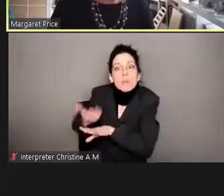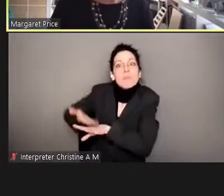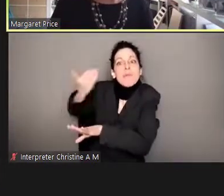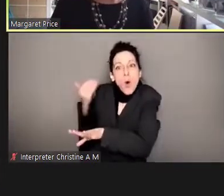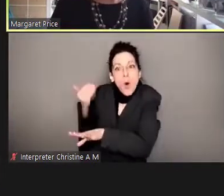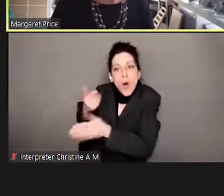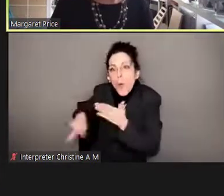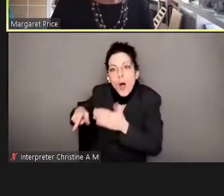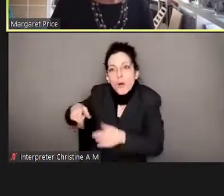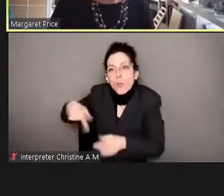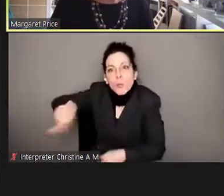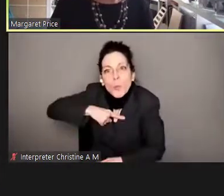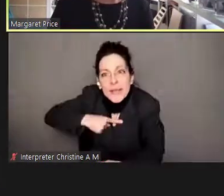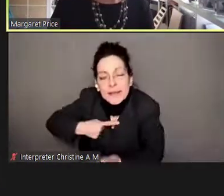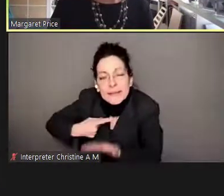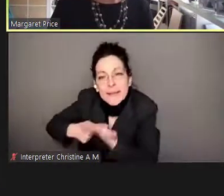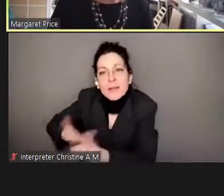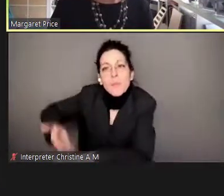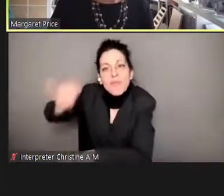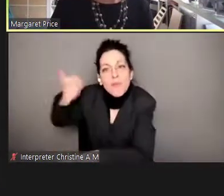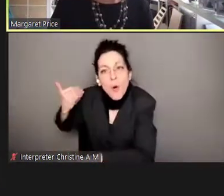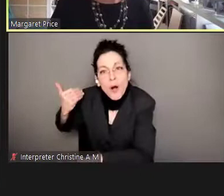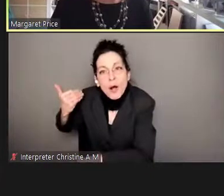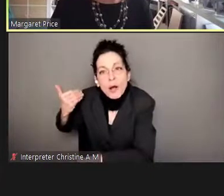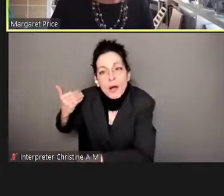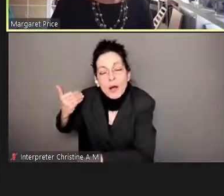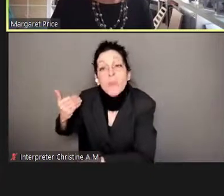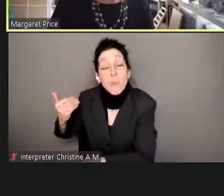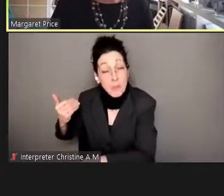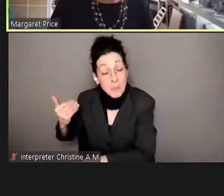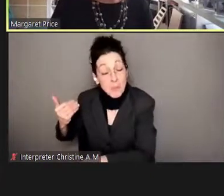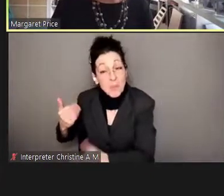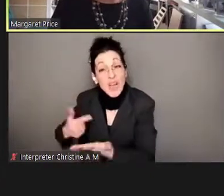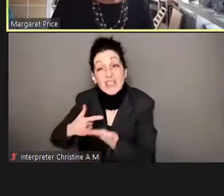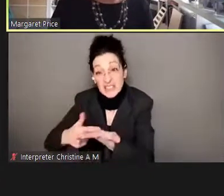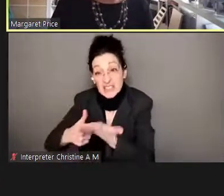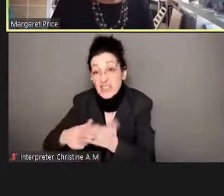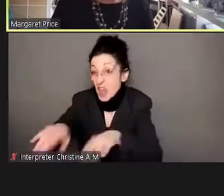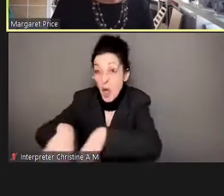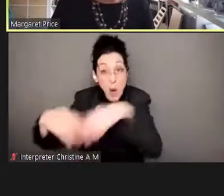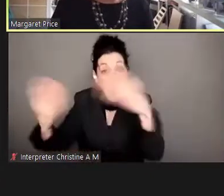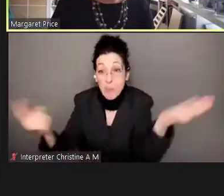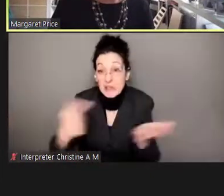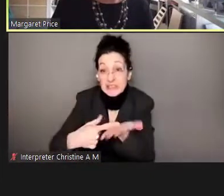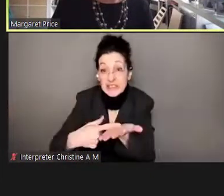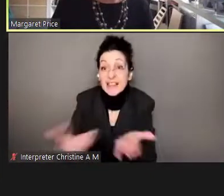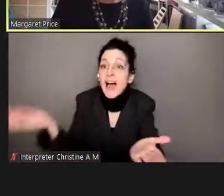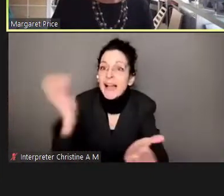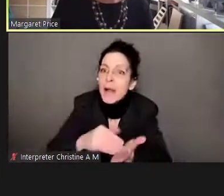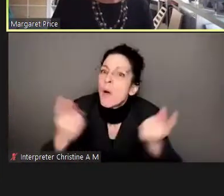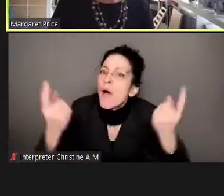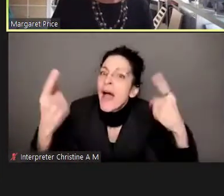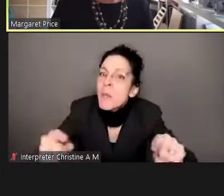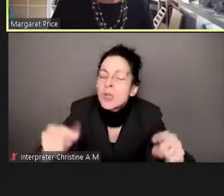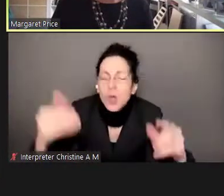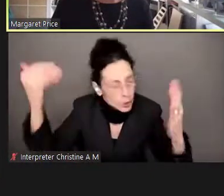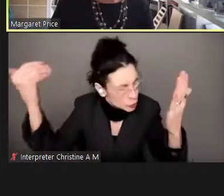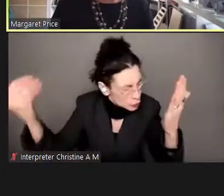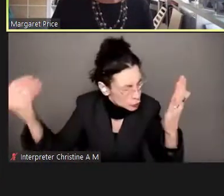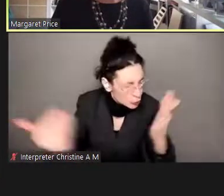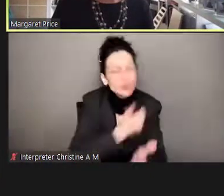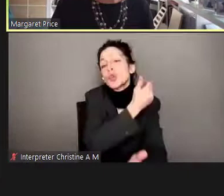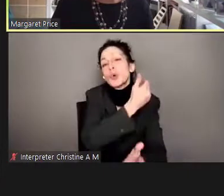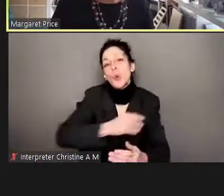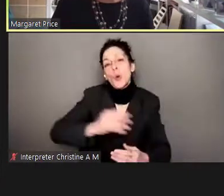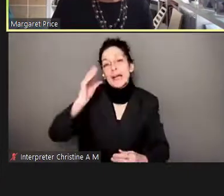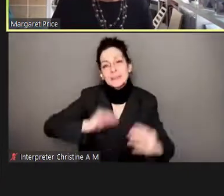things have come up. And it's one of those little things that is, I think, pretty obvious, especially to a